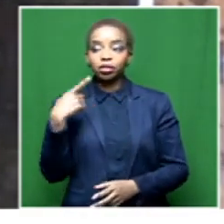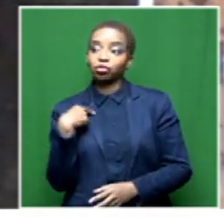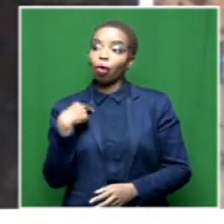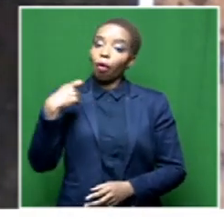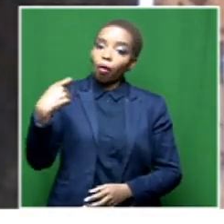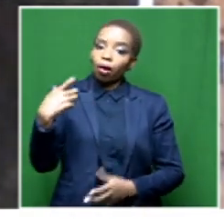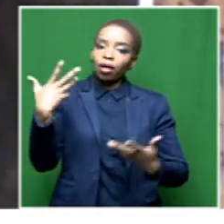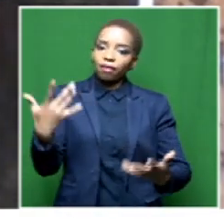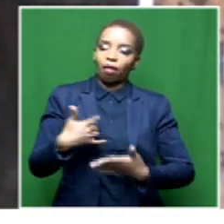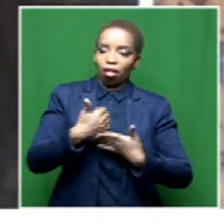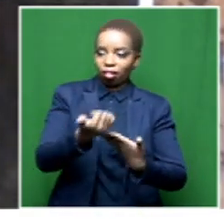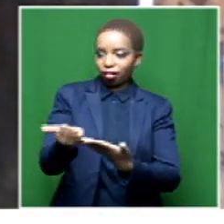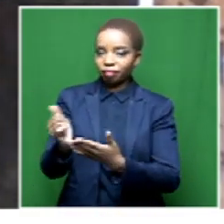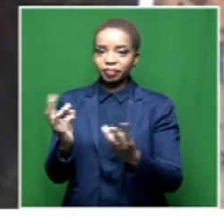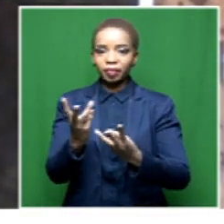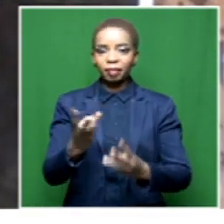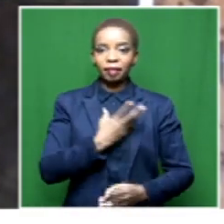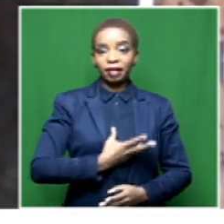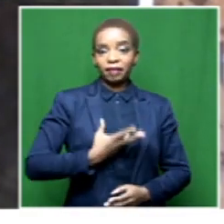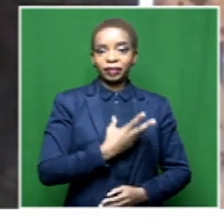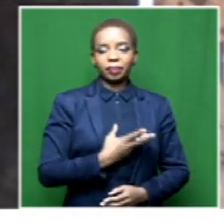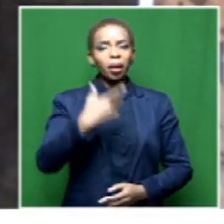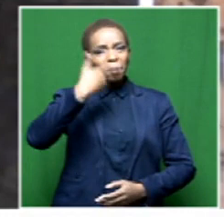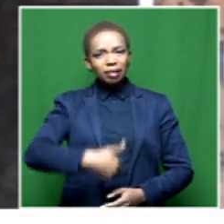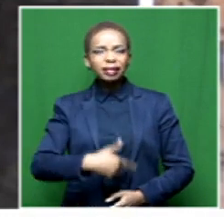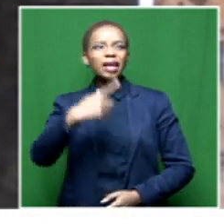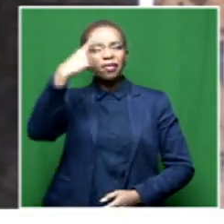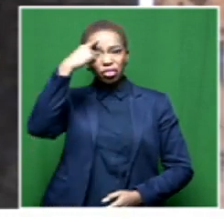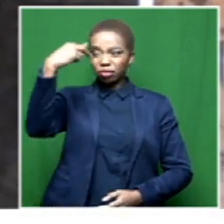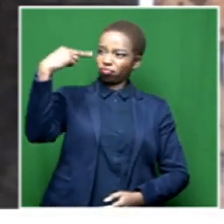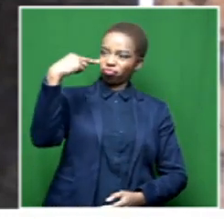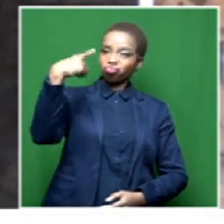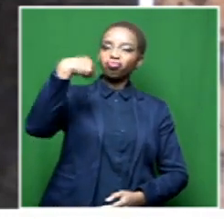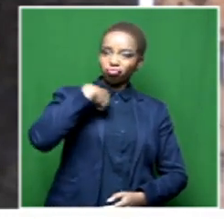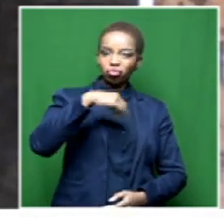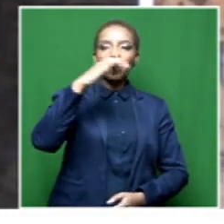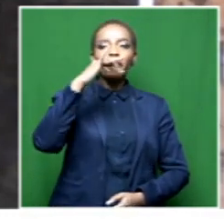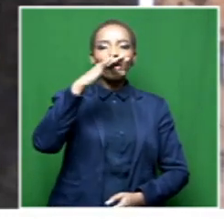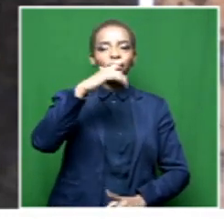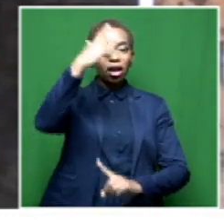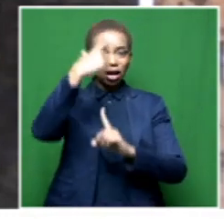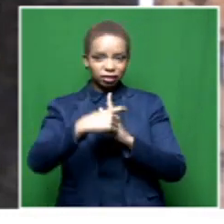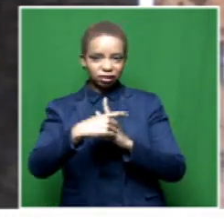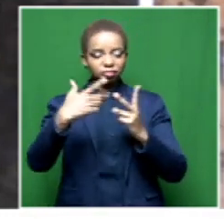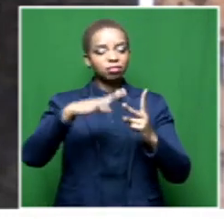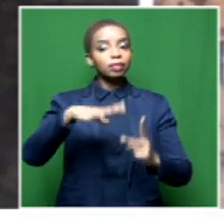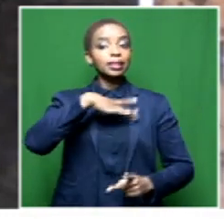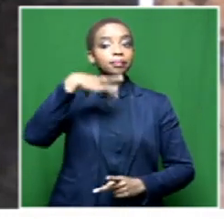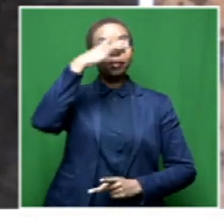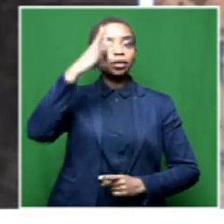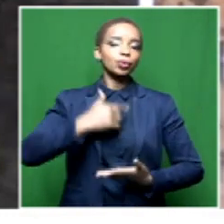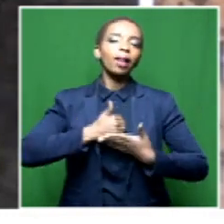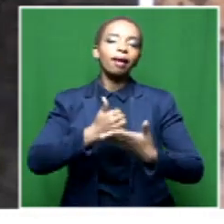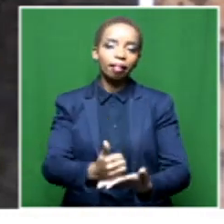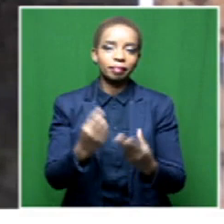people, because I'd like to see myself more as the prophets, people's spiritual healers, because being given such